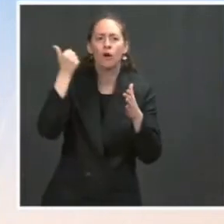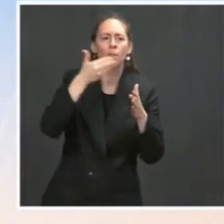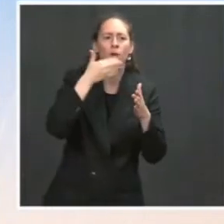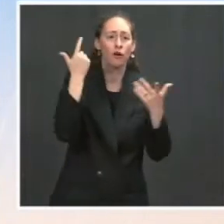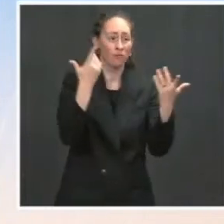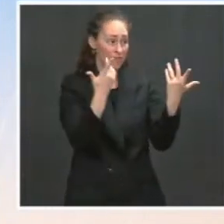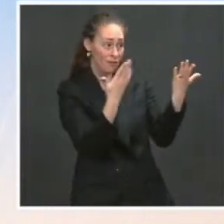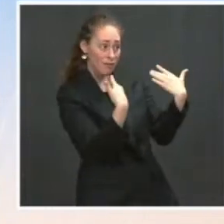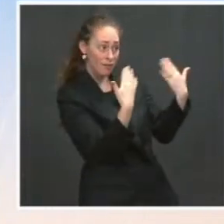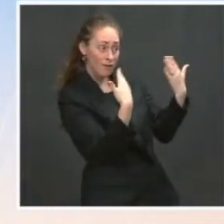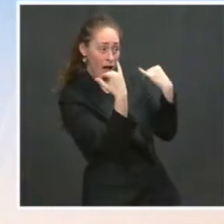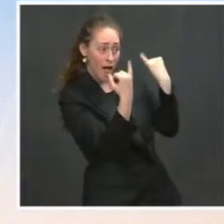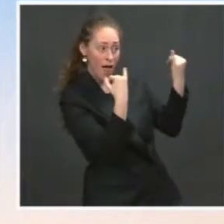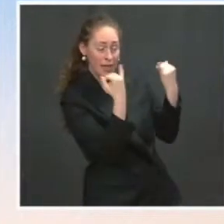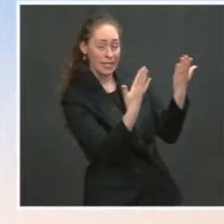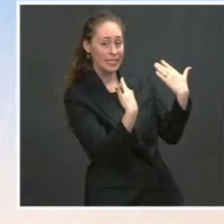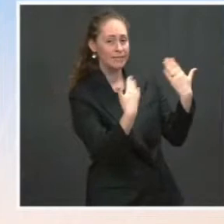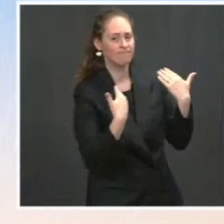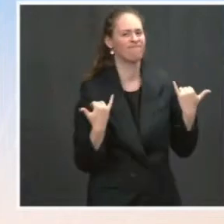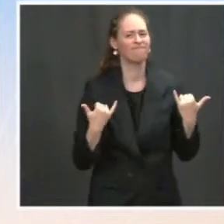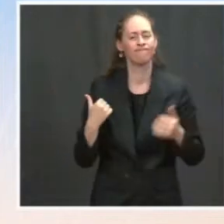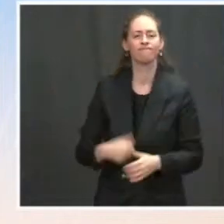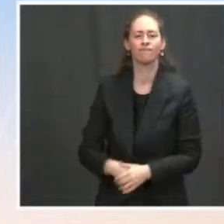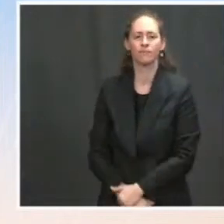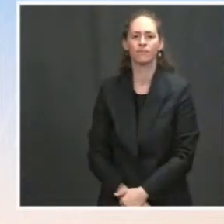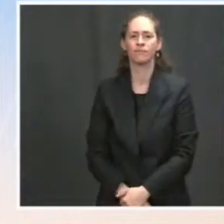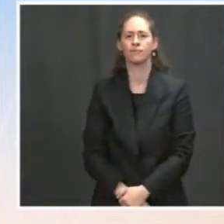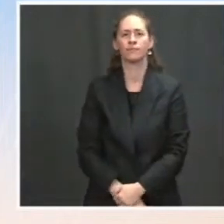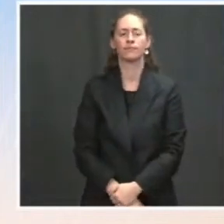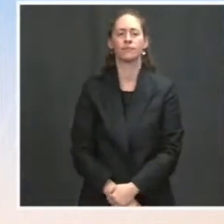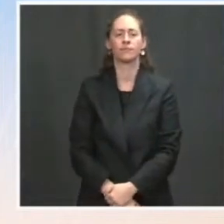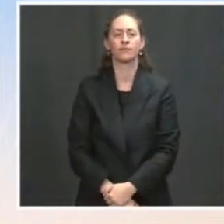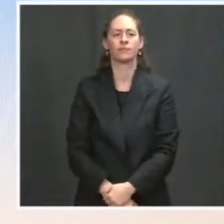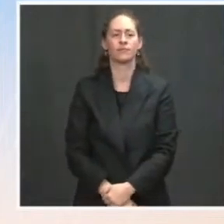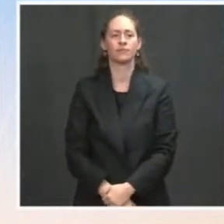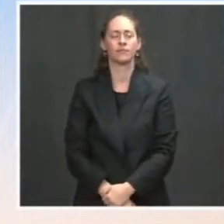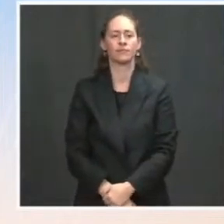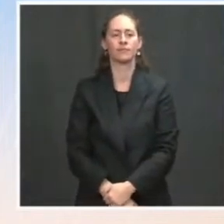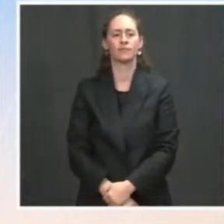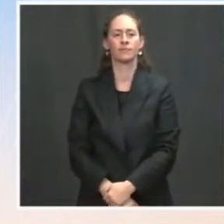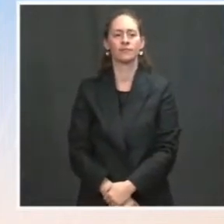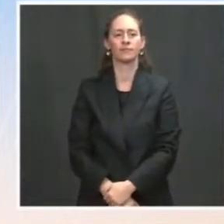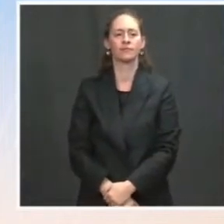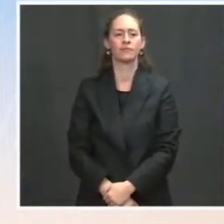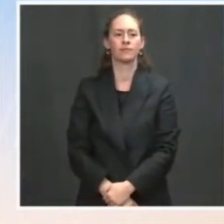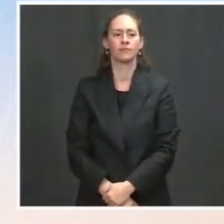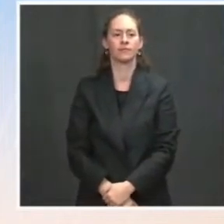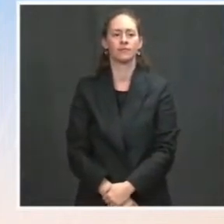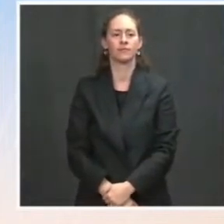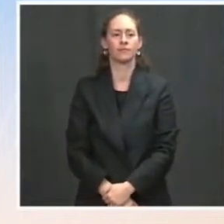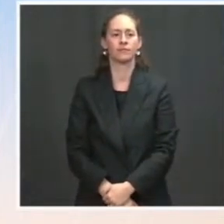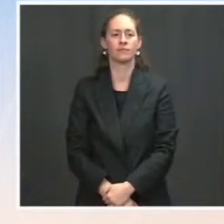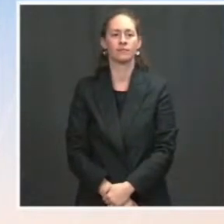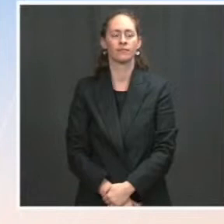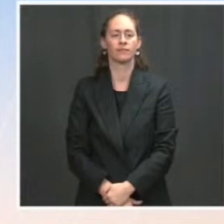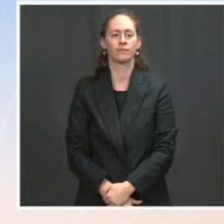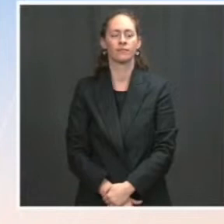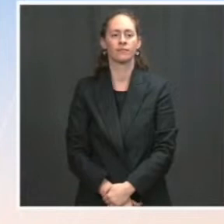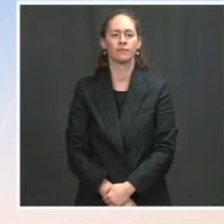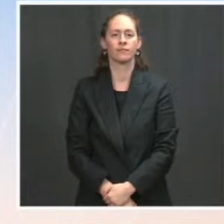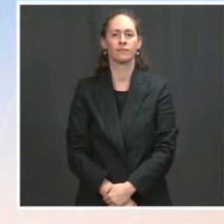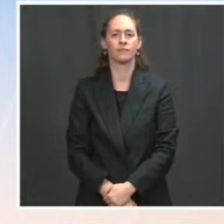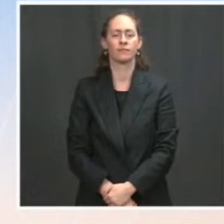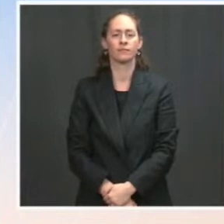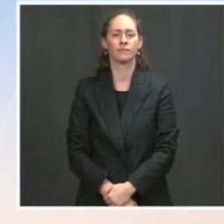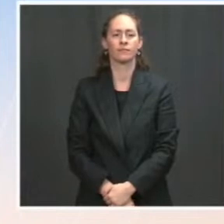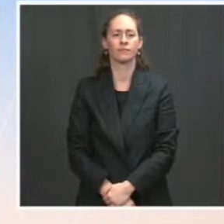one. I understand where you guys and the Fed are, that inflation right now is transitory if it pops Yeah. to the degree that it does. You know, the jobs